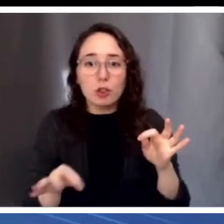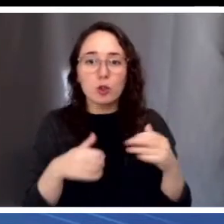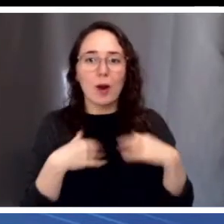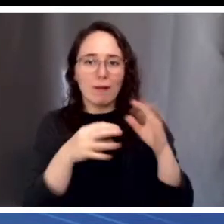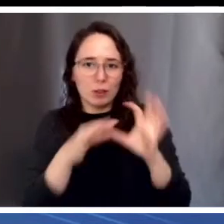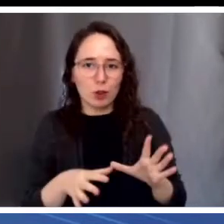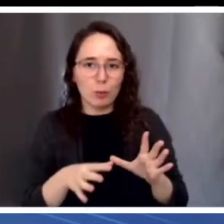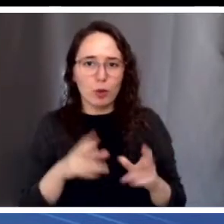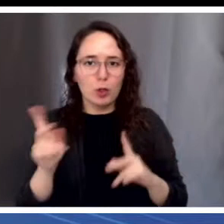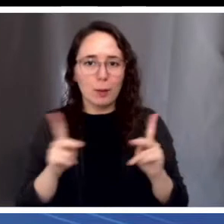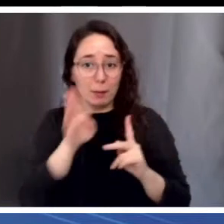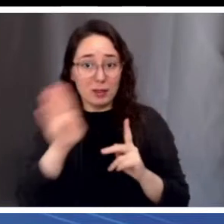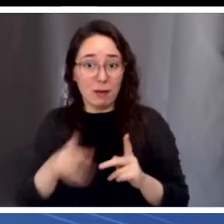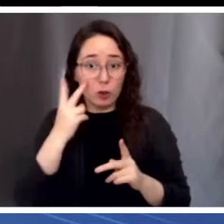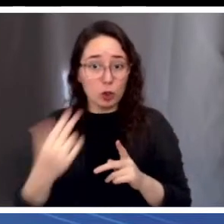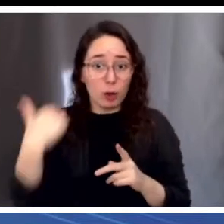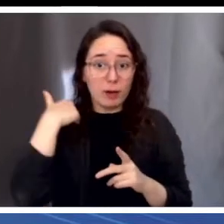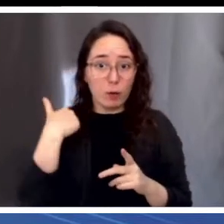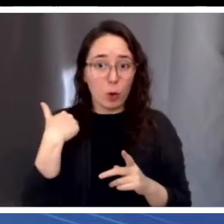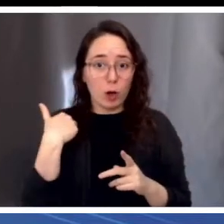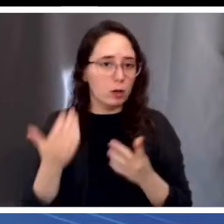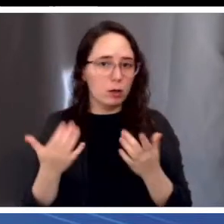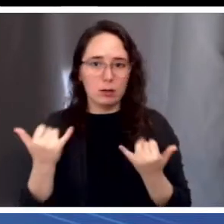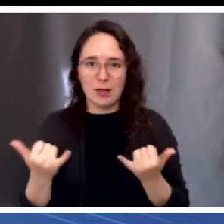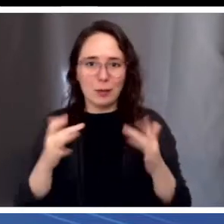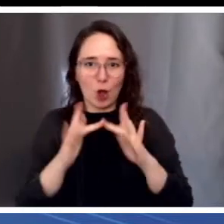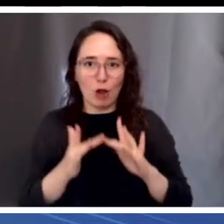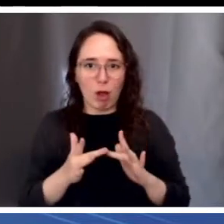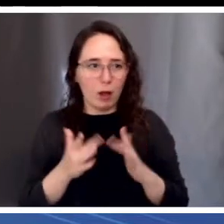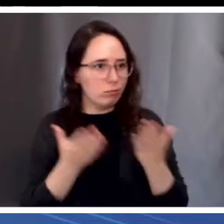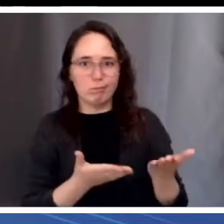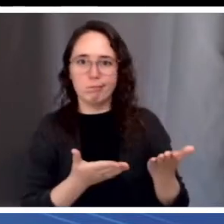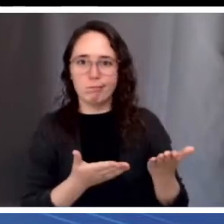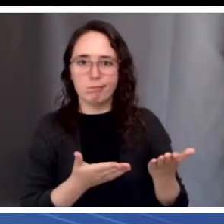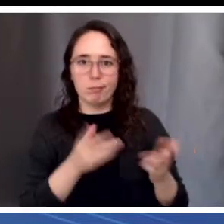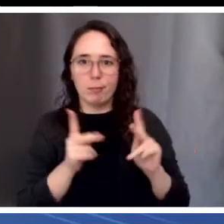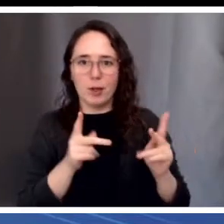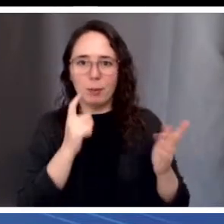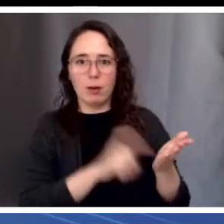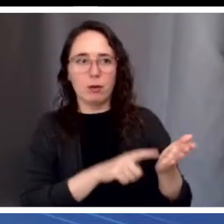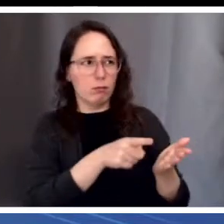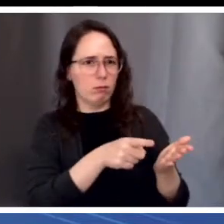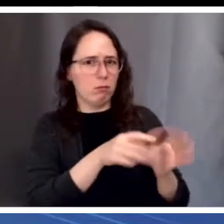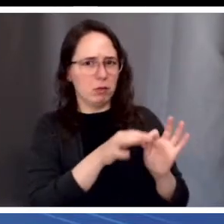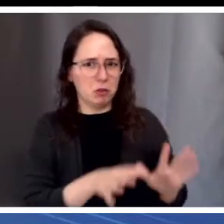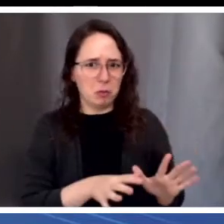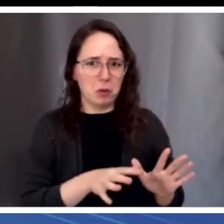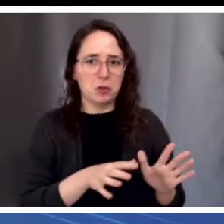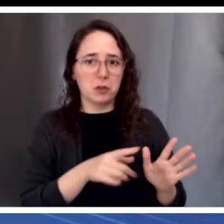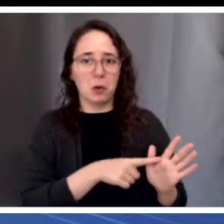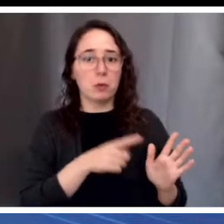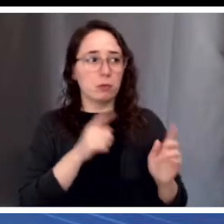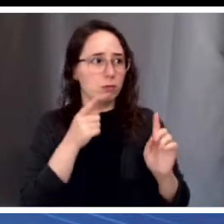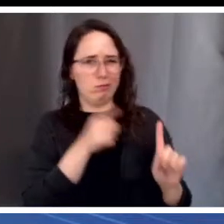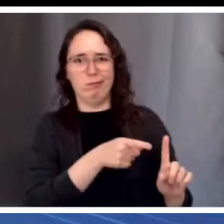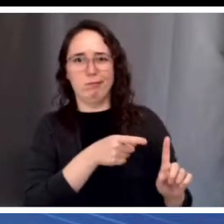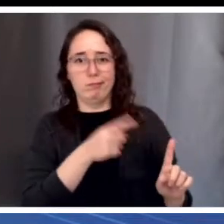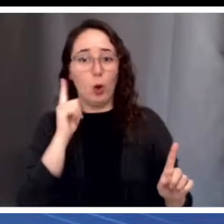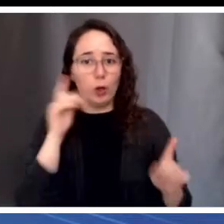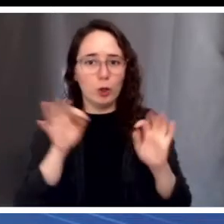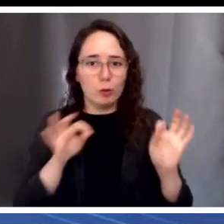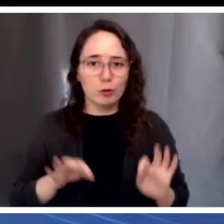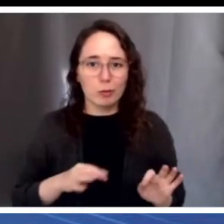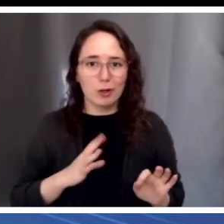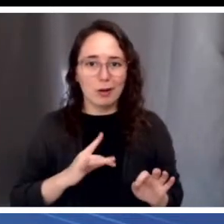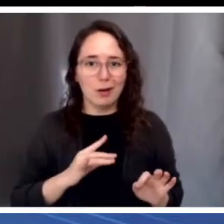really, interestingly enough, it's a vortex that has now ended up in a place where no one has a choice, but to actually